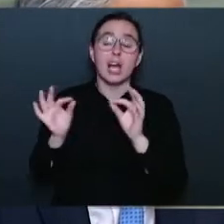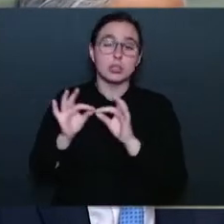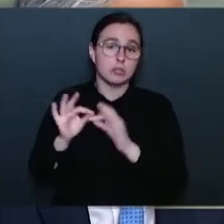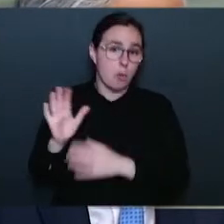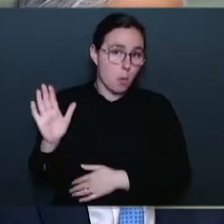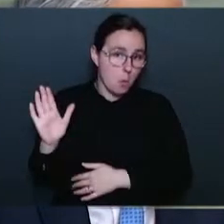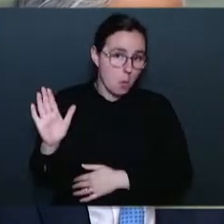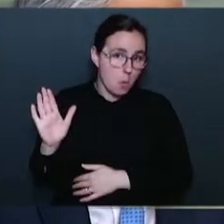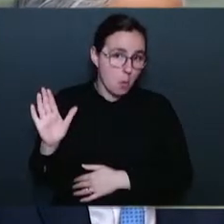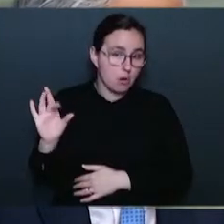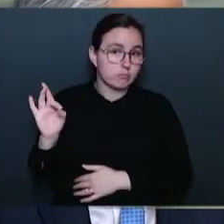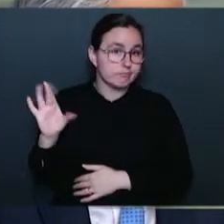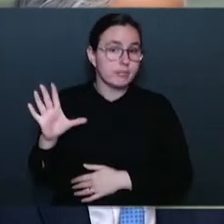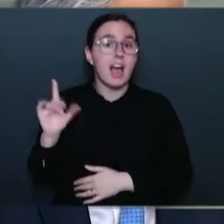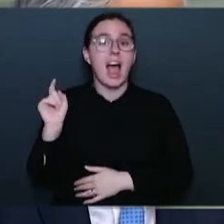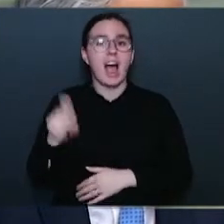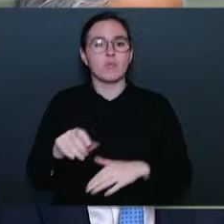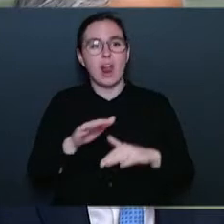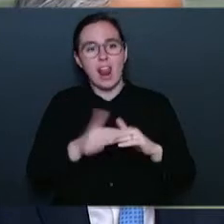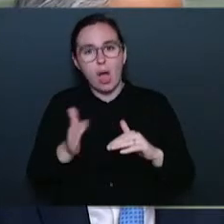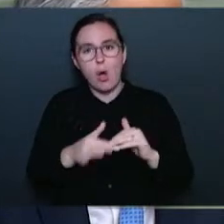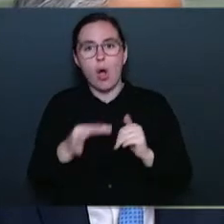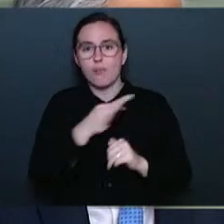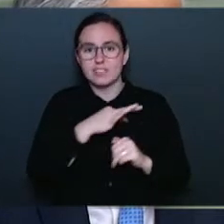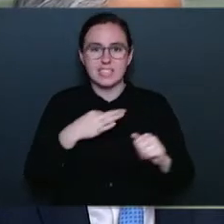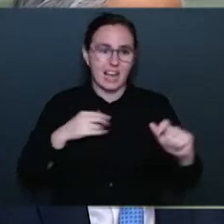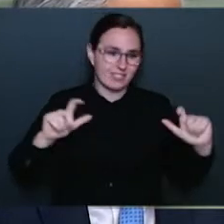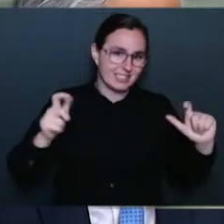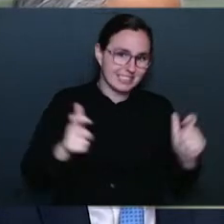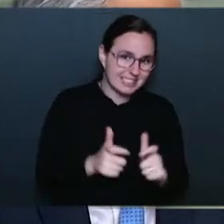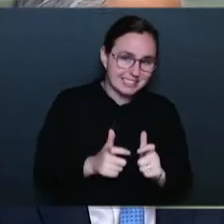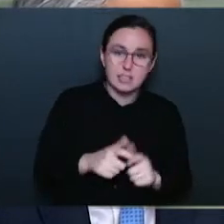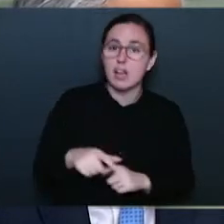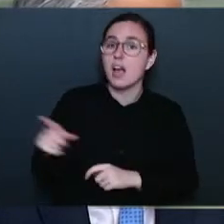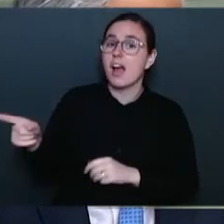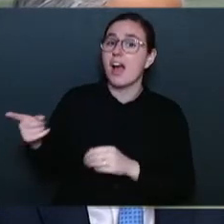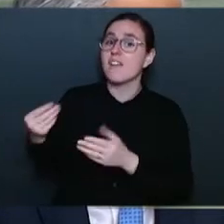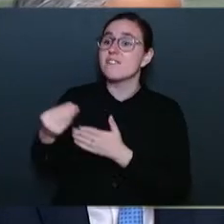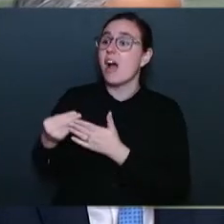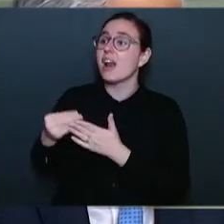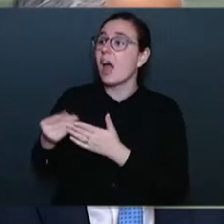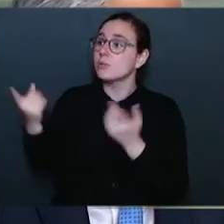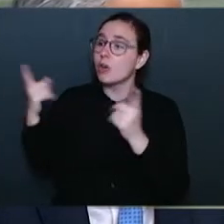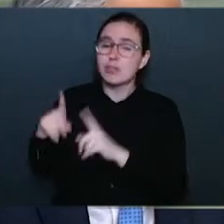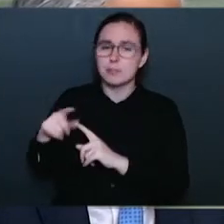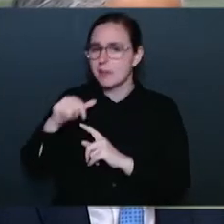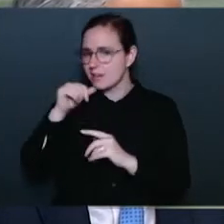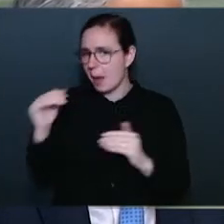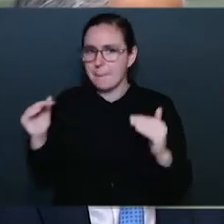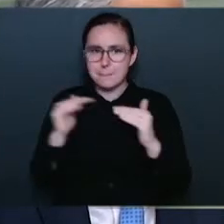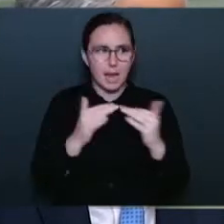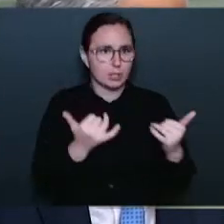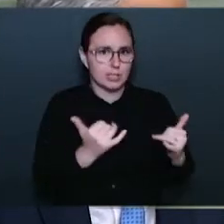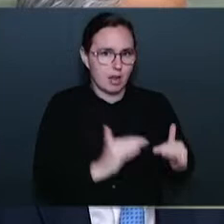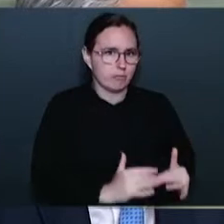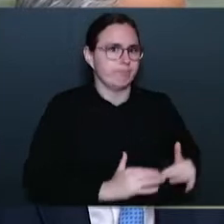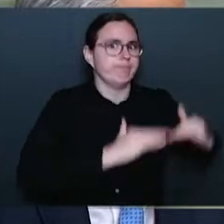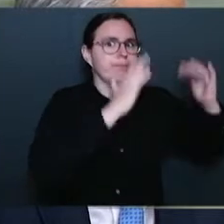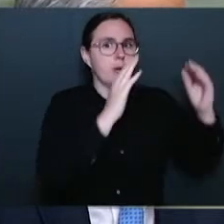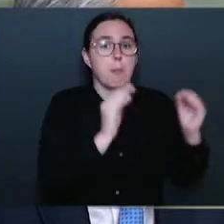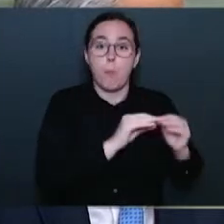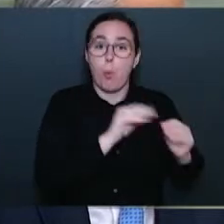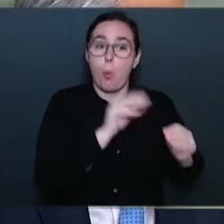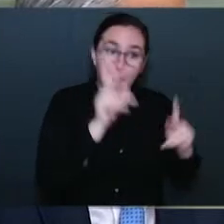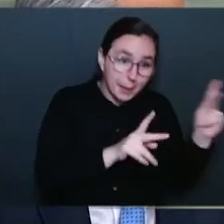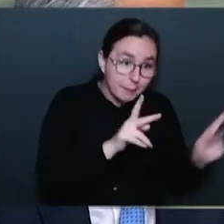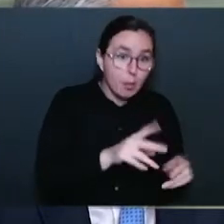keeping Pace with population growth and inflation with a 13 billion dollar Surplus and not-for-profits crying out for help before they